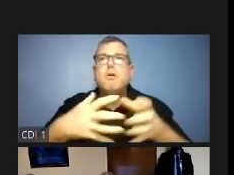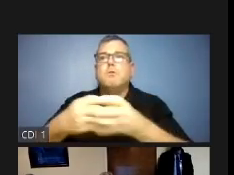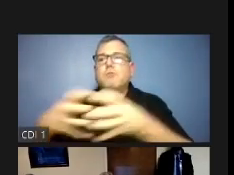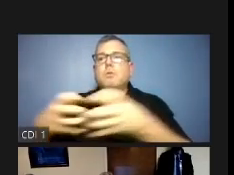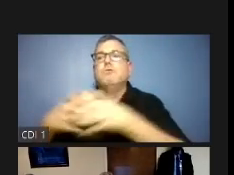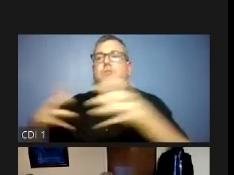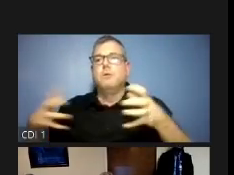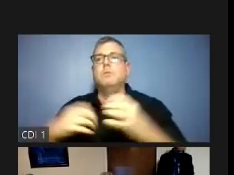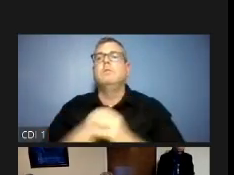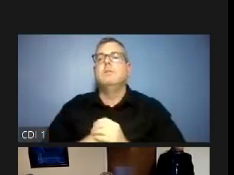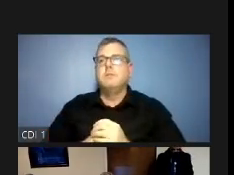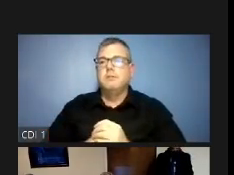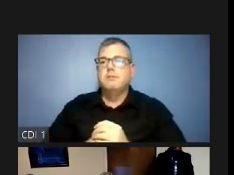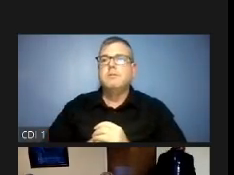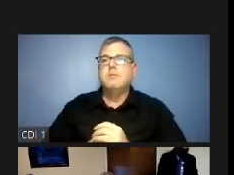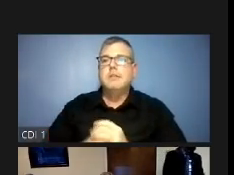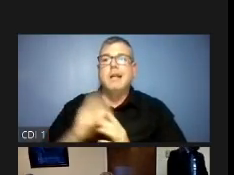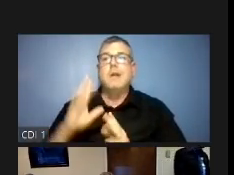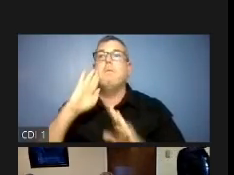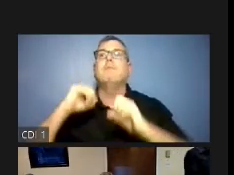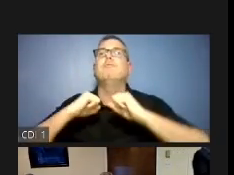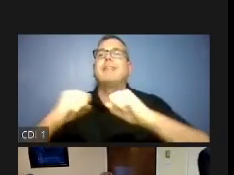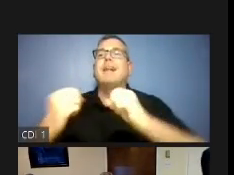protection. Next slide, please.